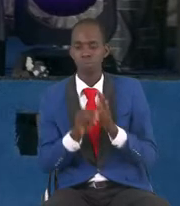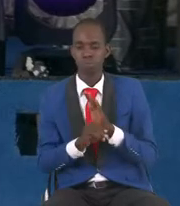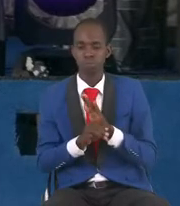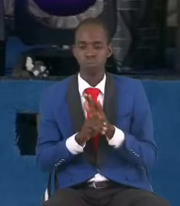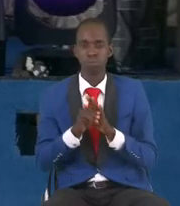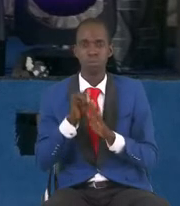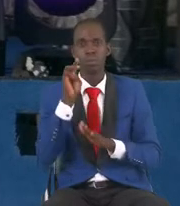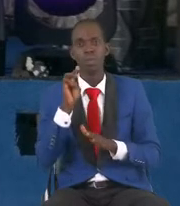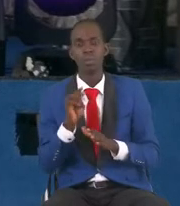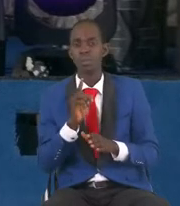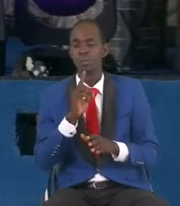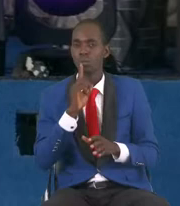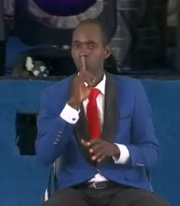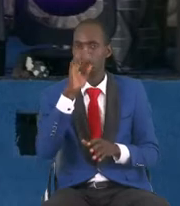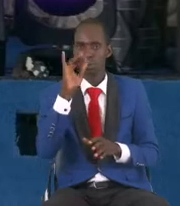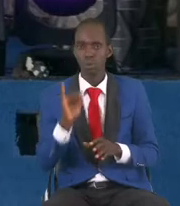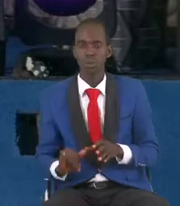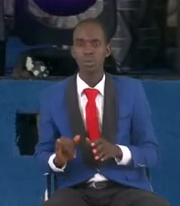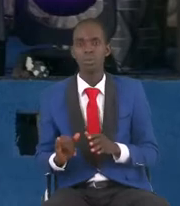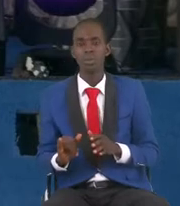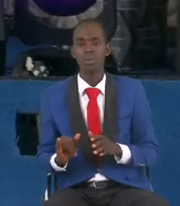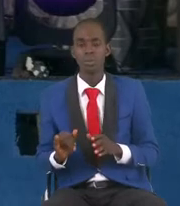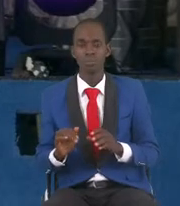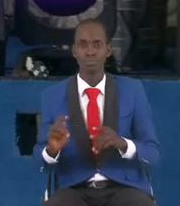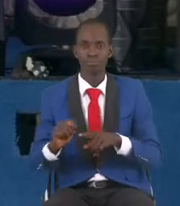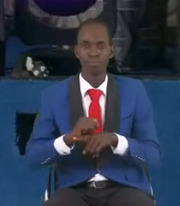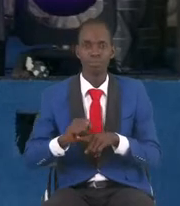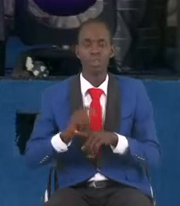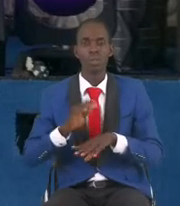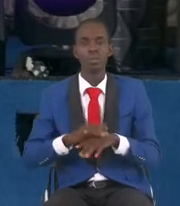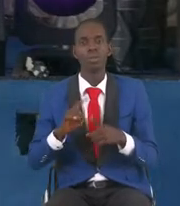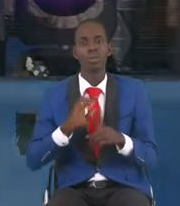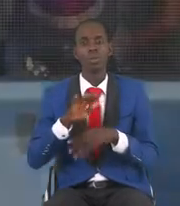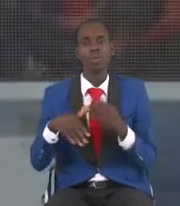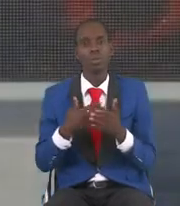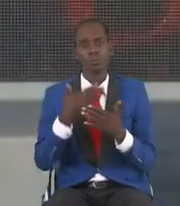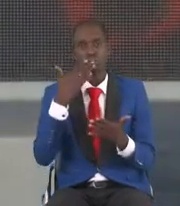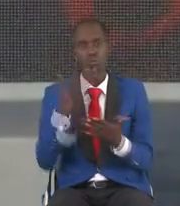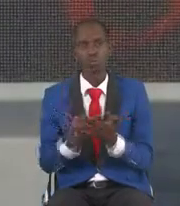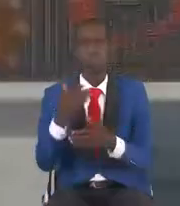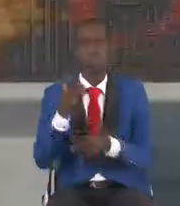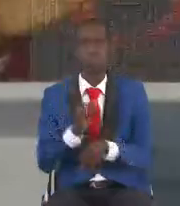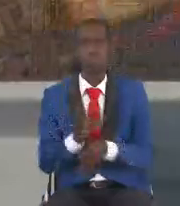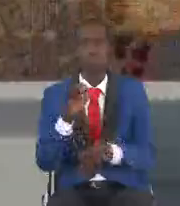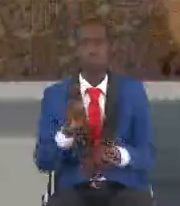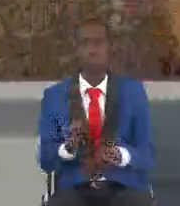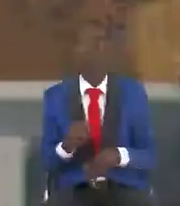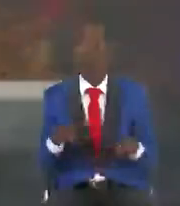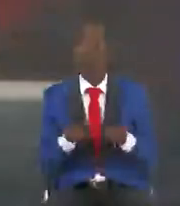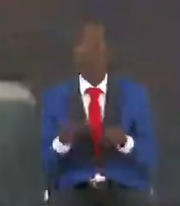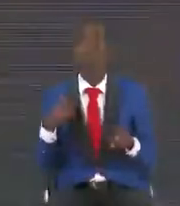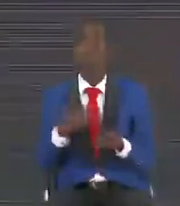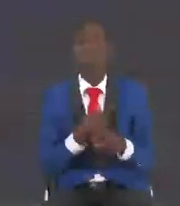thoroughly furnished unto all good works. As we came from